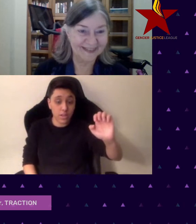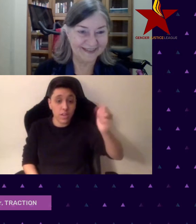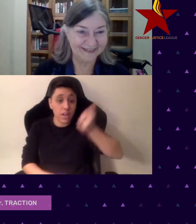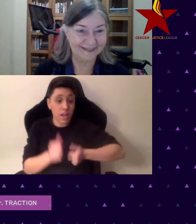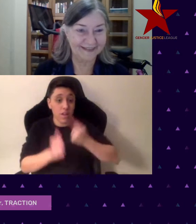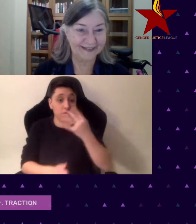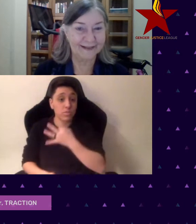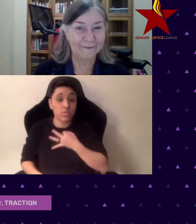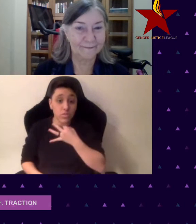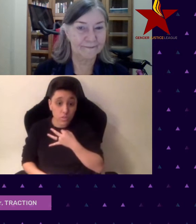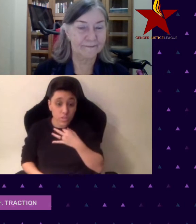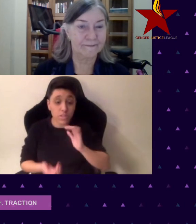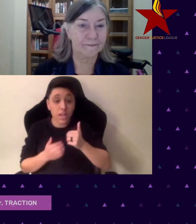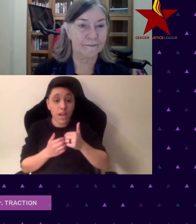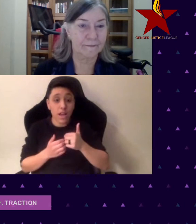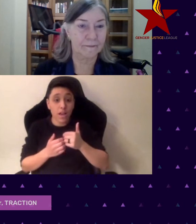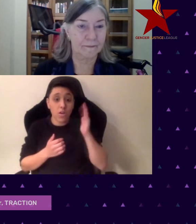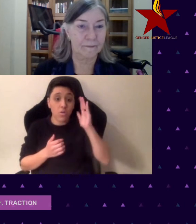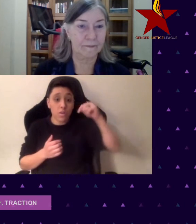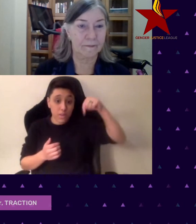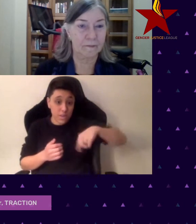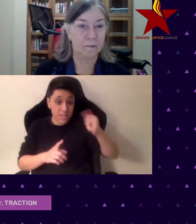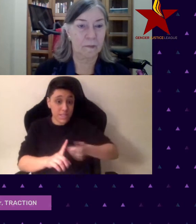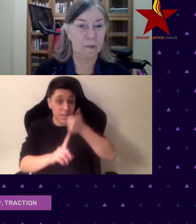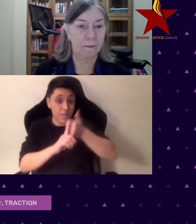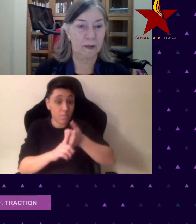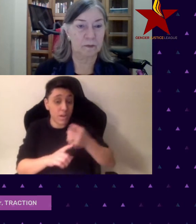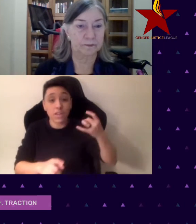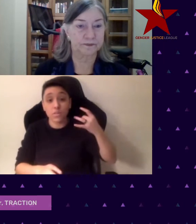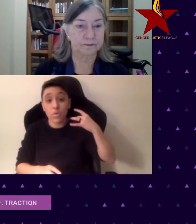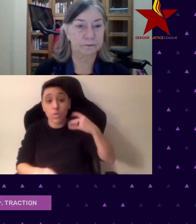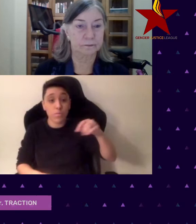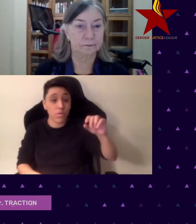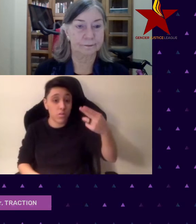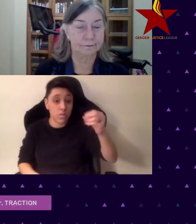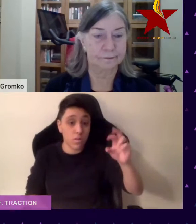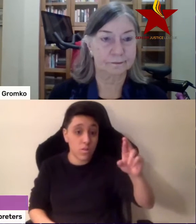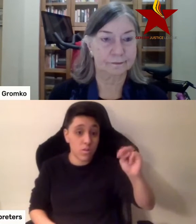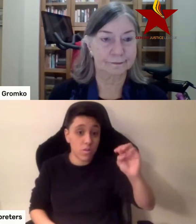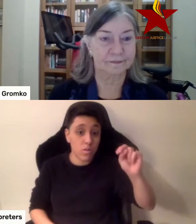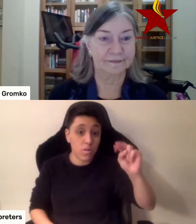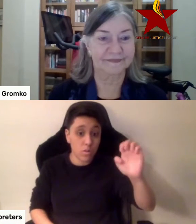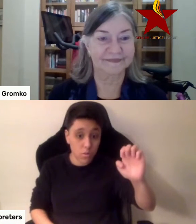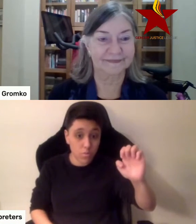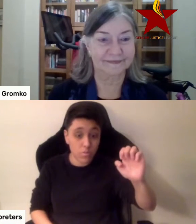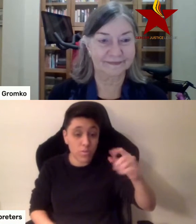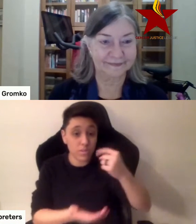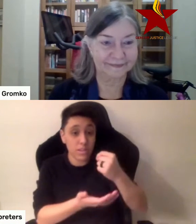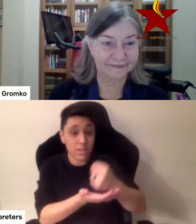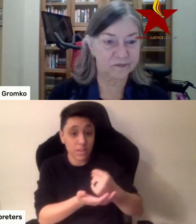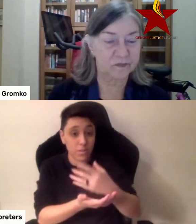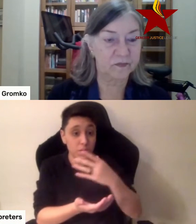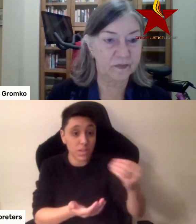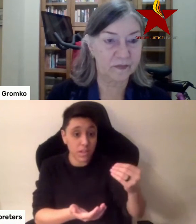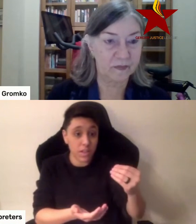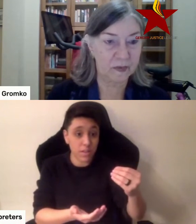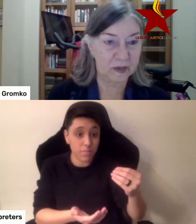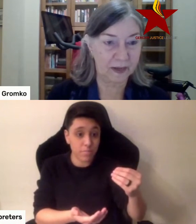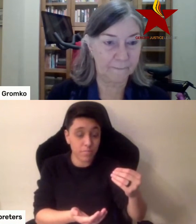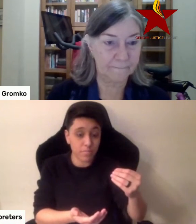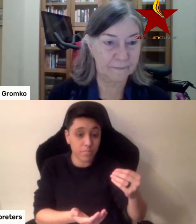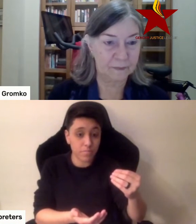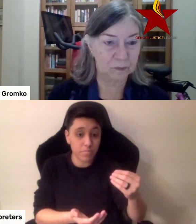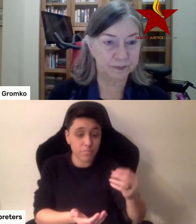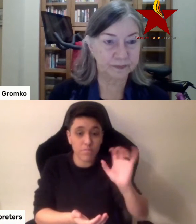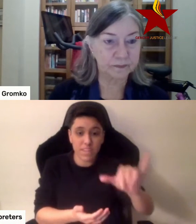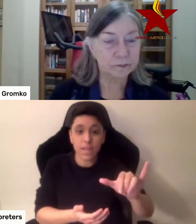curious, how is this going to impact my hormone therapy and my transness with the vaccine? The vaccines don't impact it at all, as